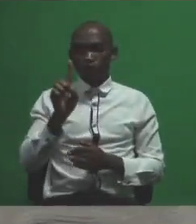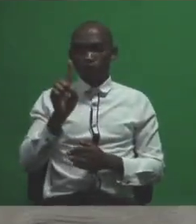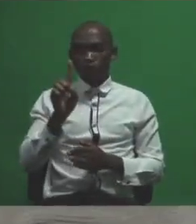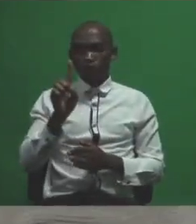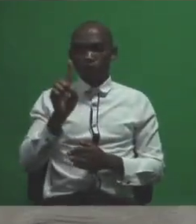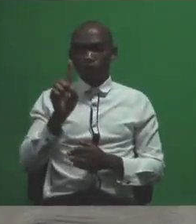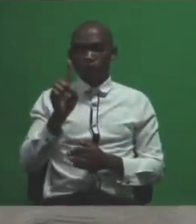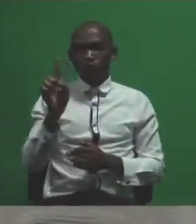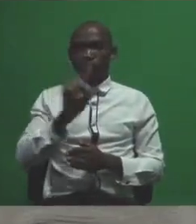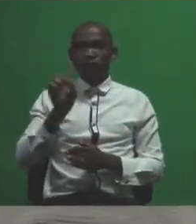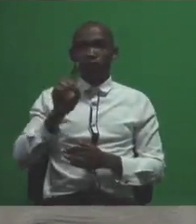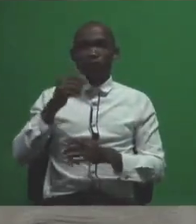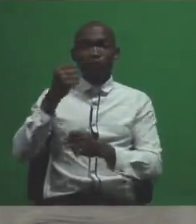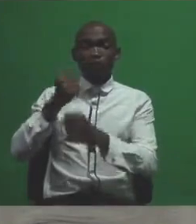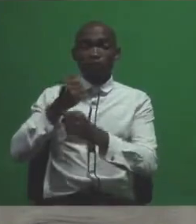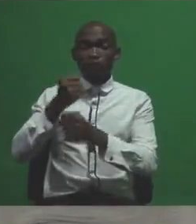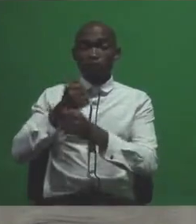experiment